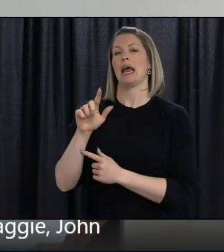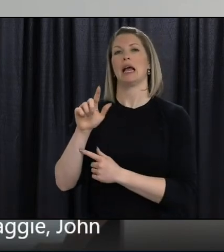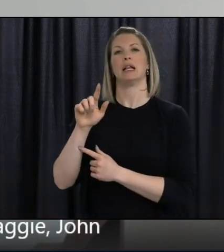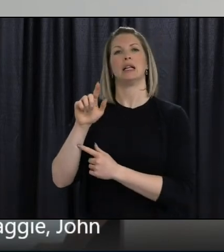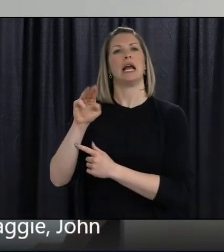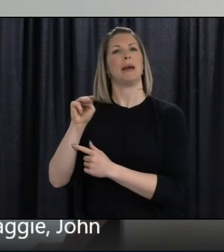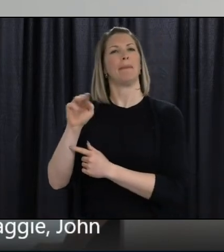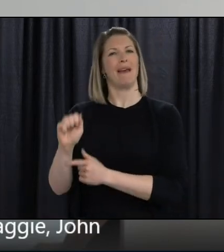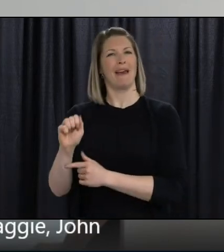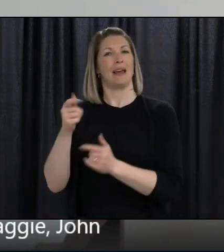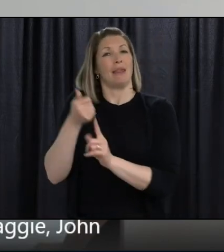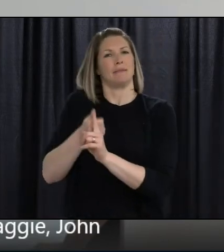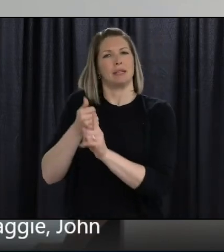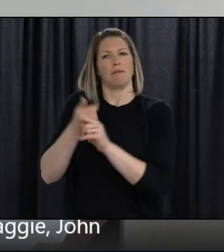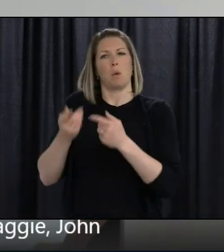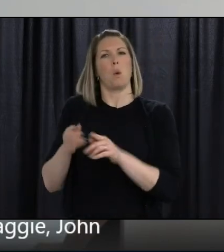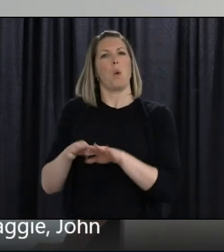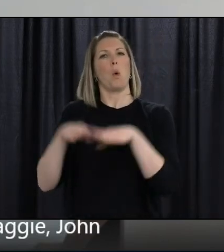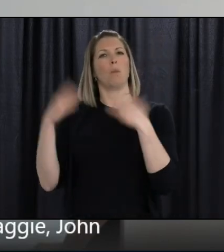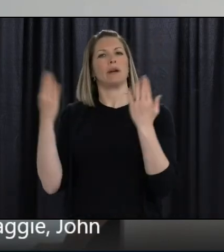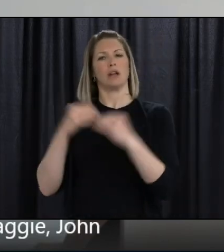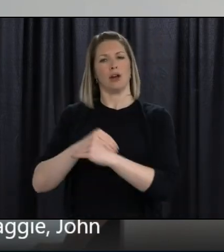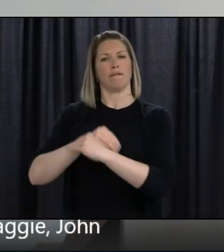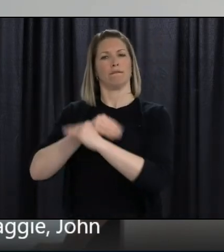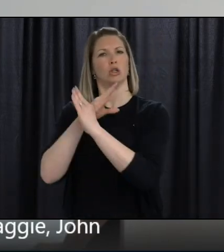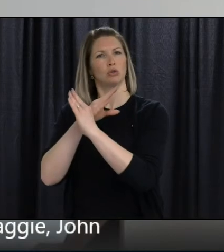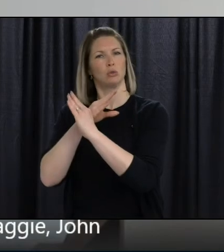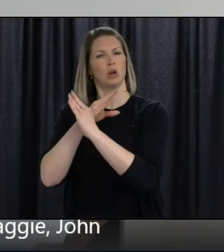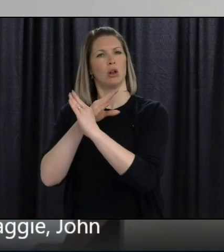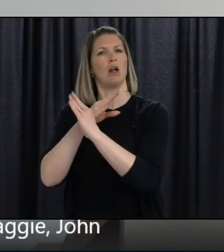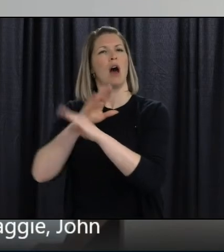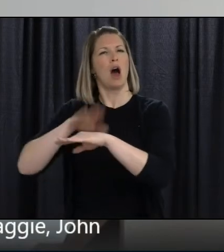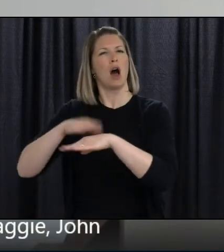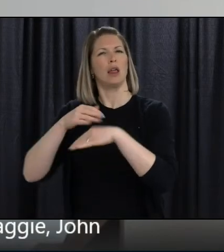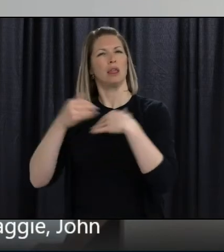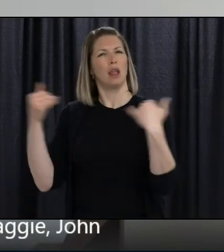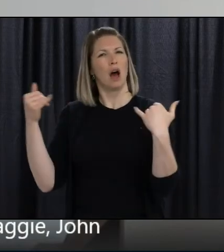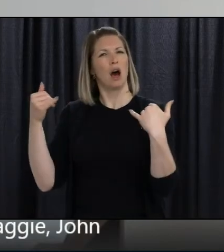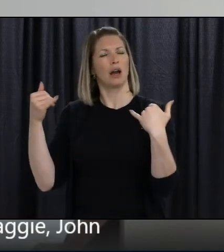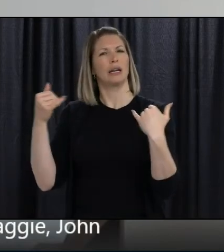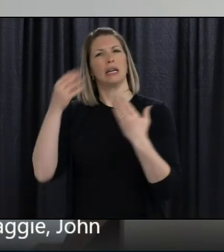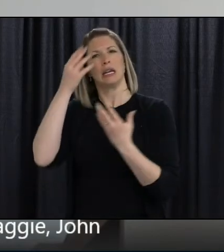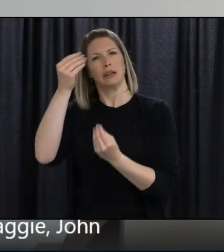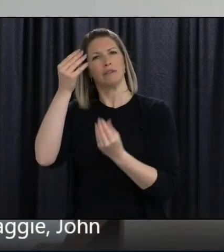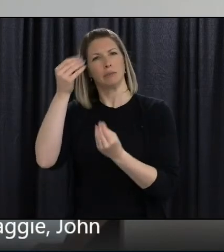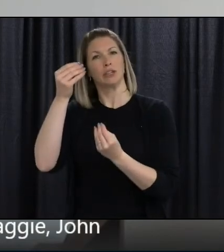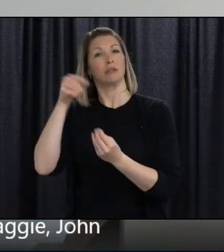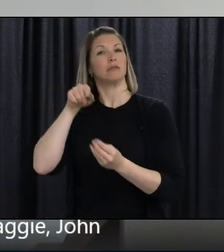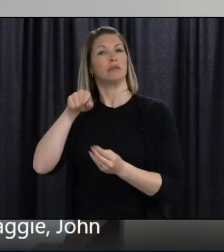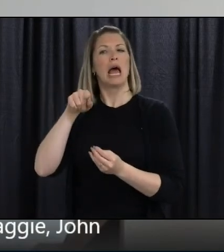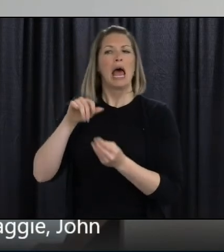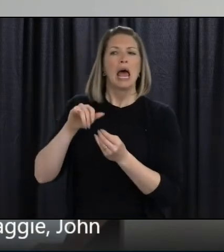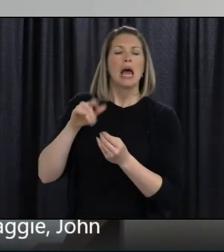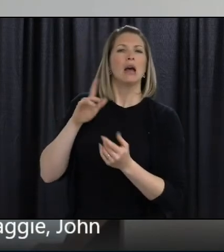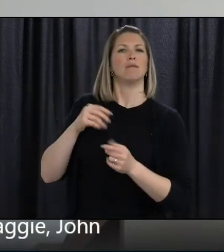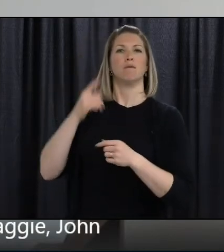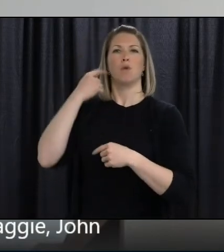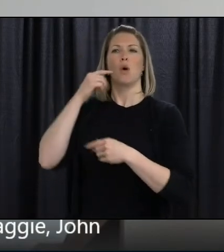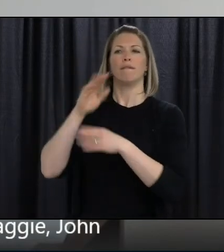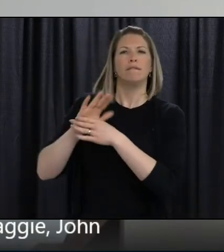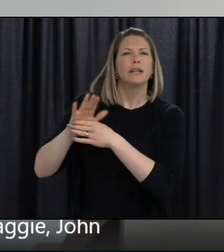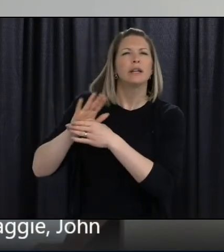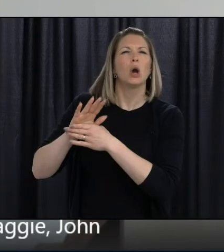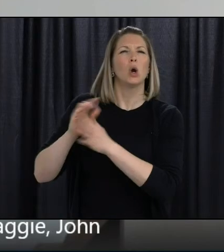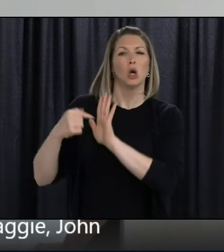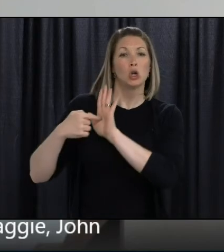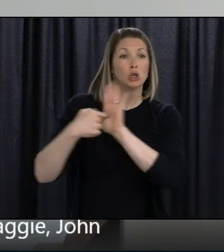healthcare providers and patients based around virtual care to explain to patients how best to access it, but also